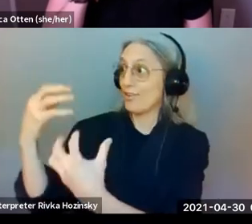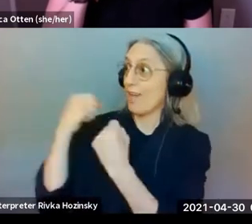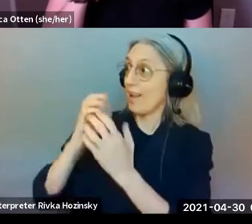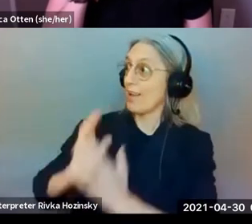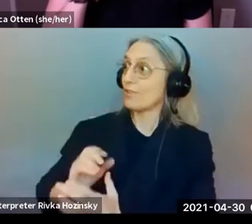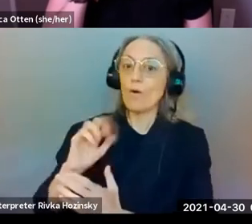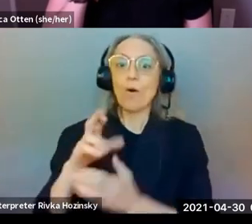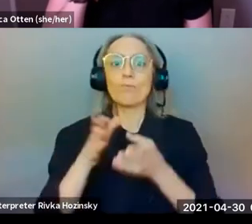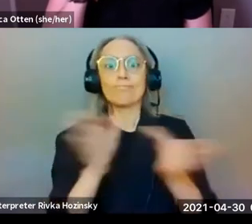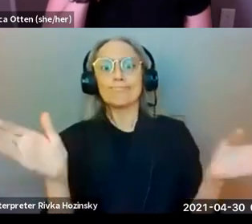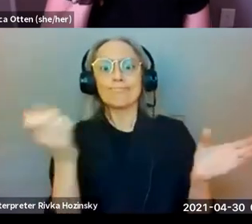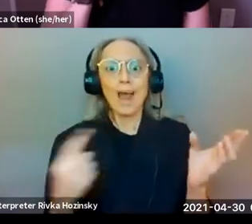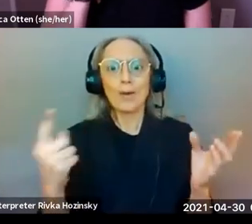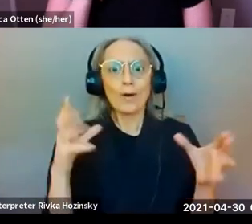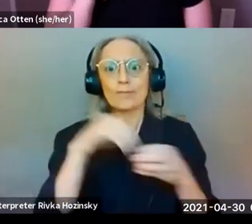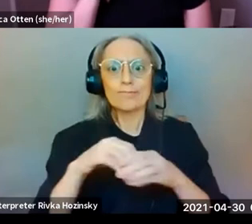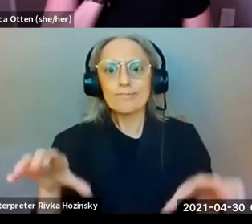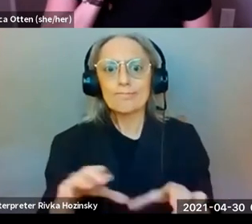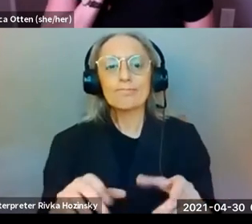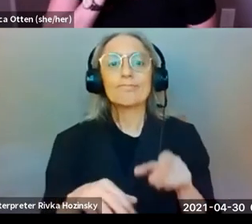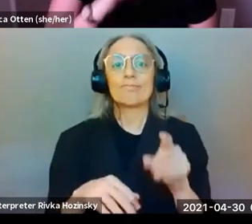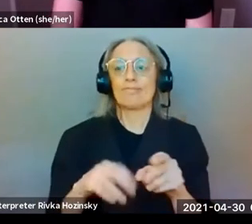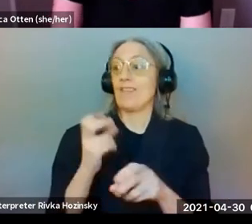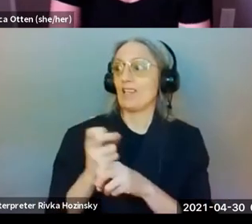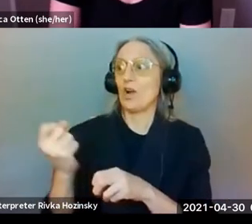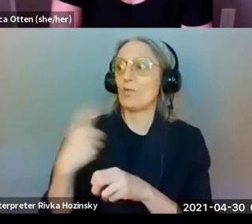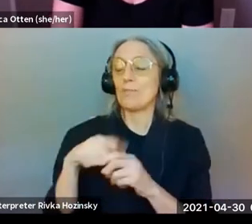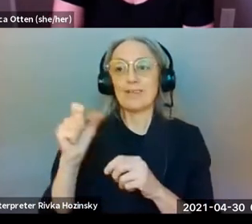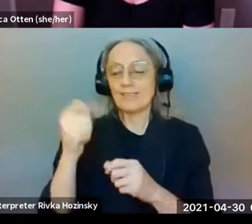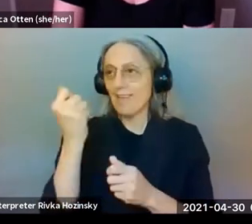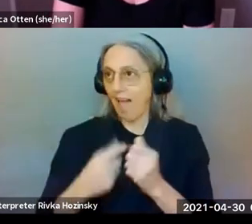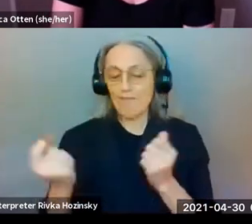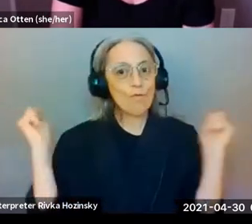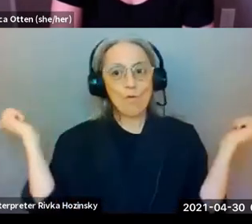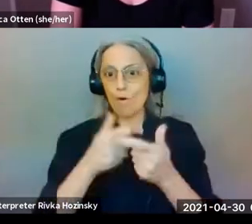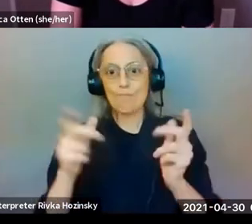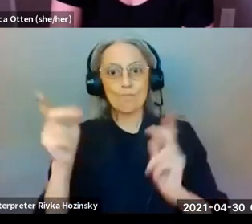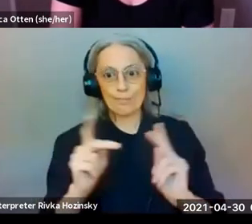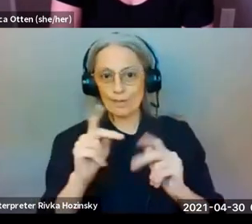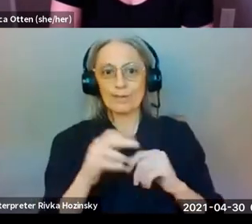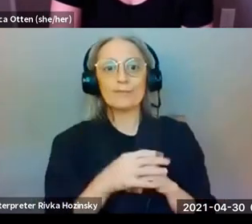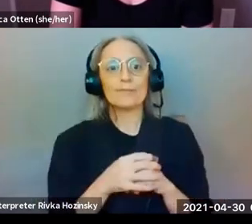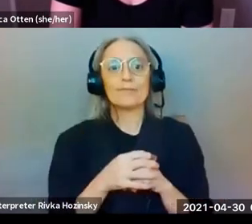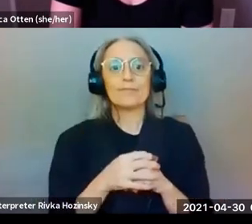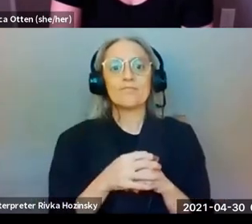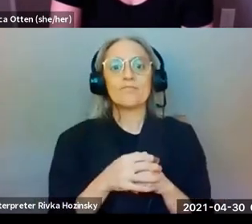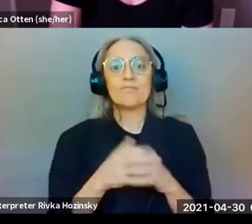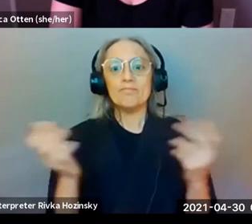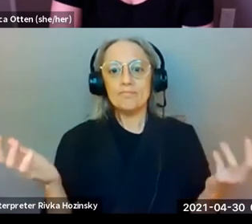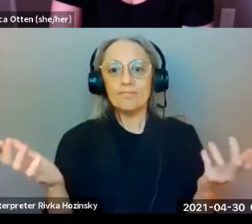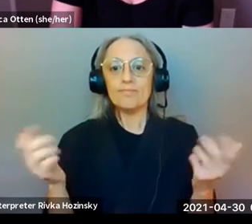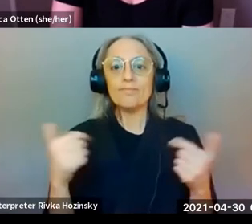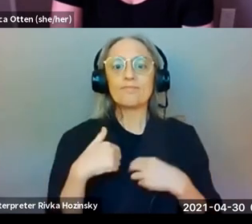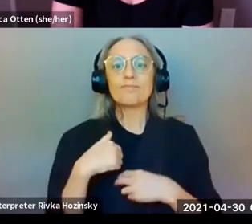Gosh, that is a hard question, but it's everybody, you know. Like, I'm going to push back more